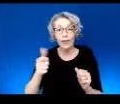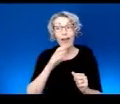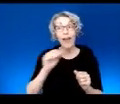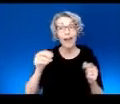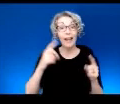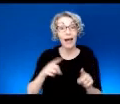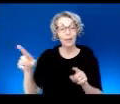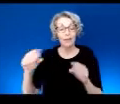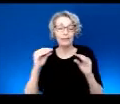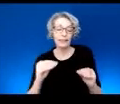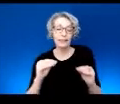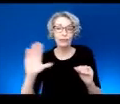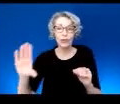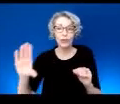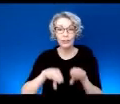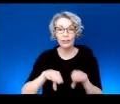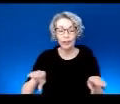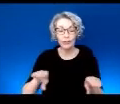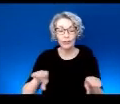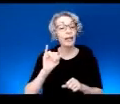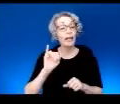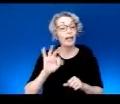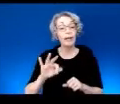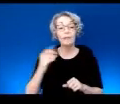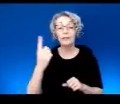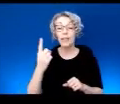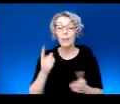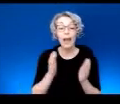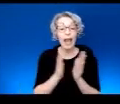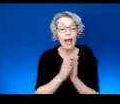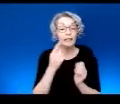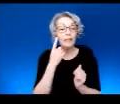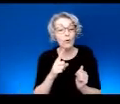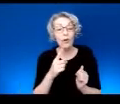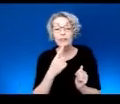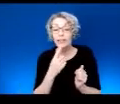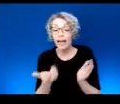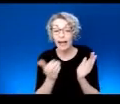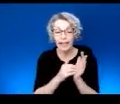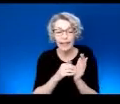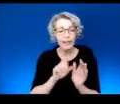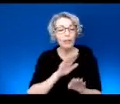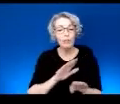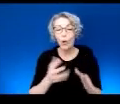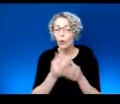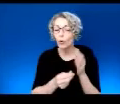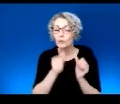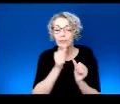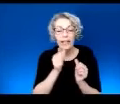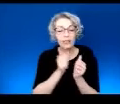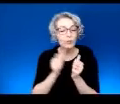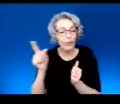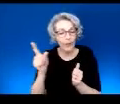own kids not to get impatient when someone is asking to repeat what was